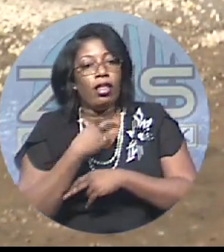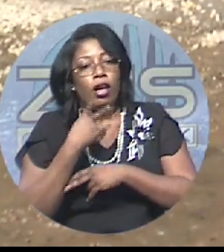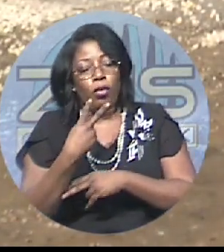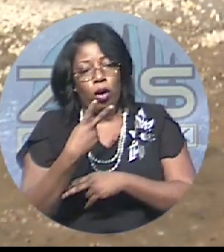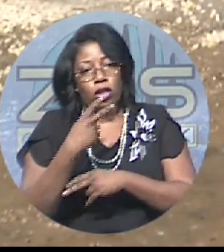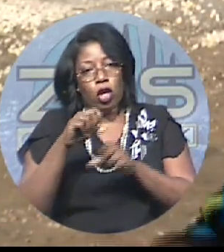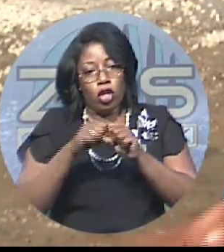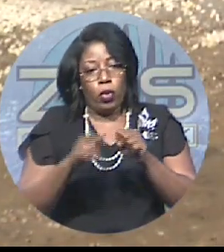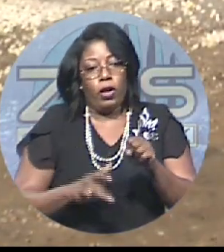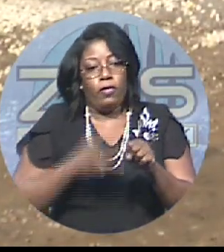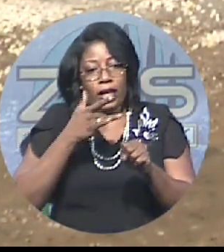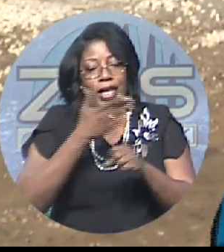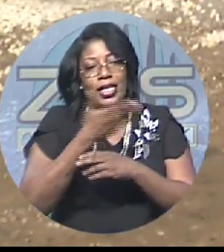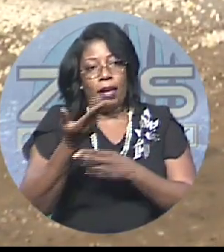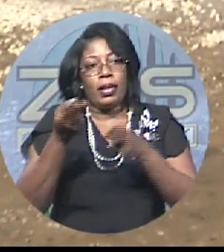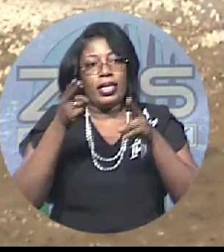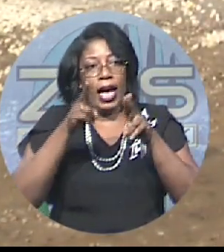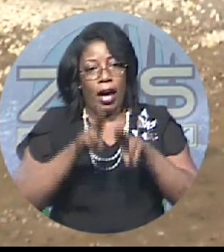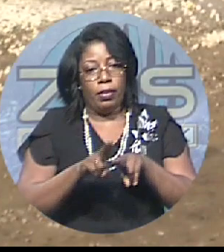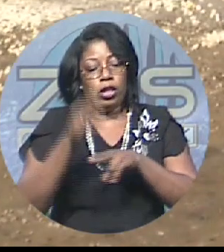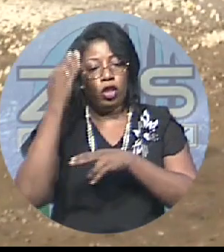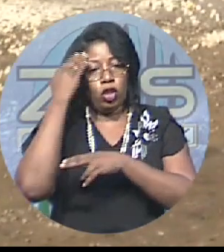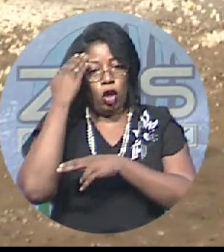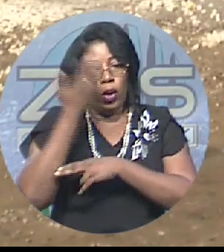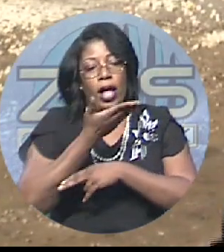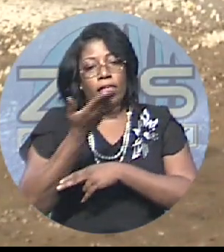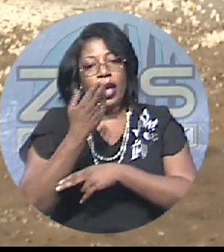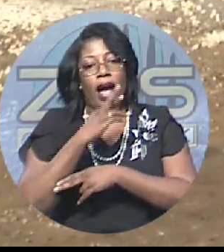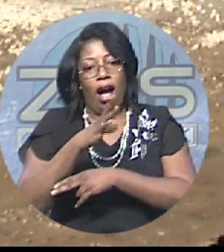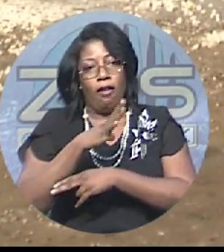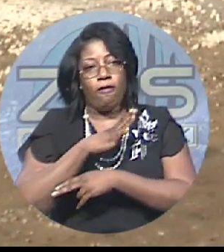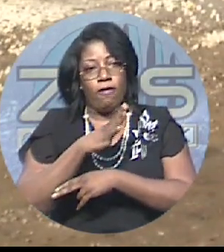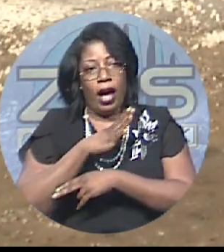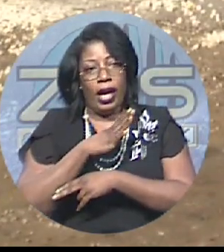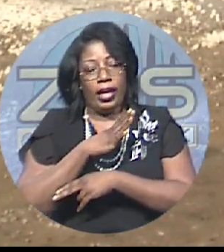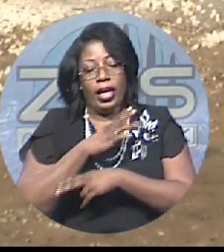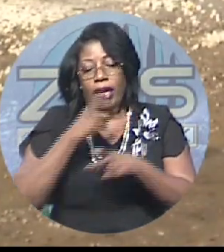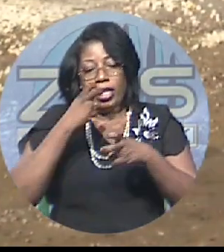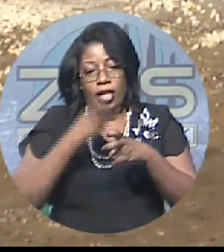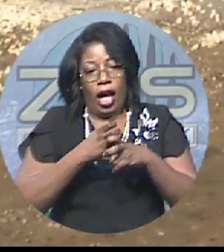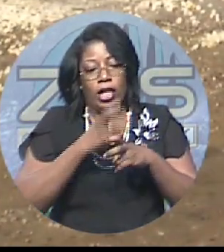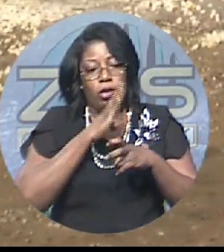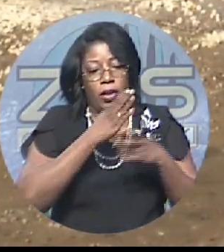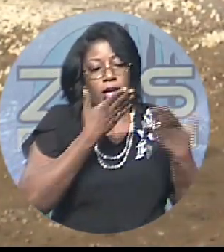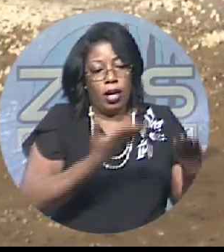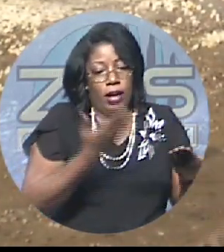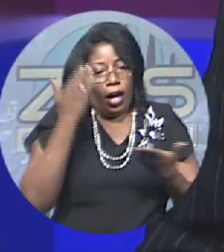feel like something is happening, that they're okay, and know that they're fine. It's really rough when you hear and not knowing anything.